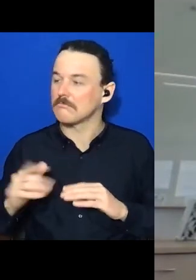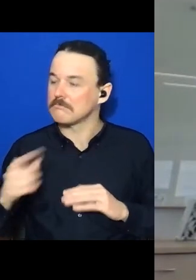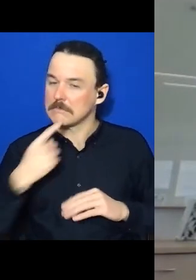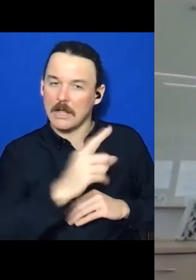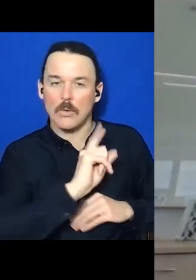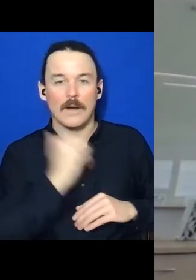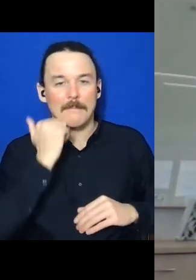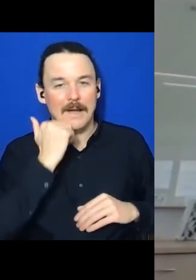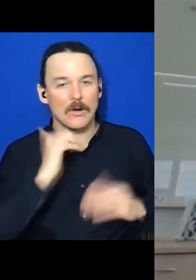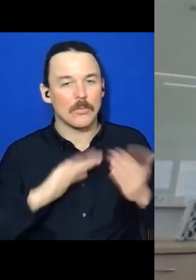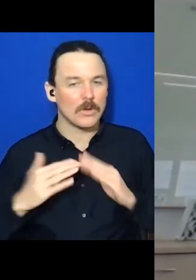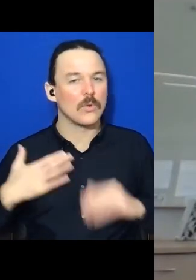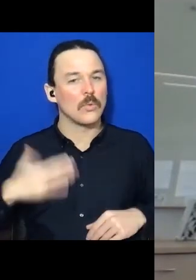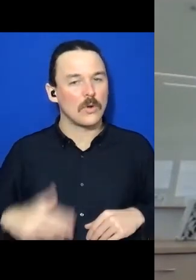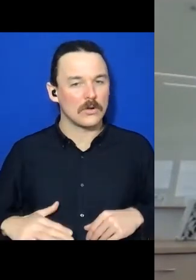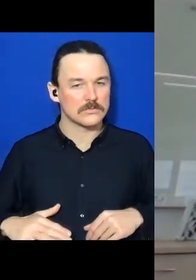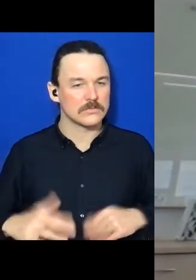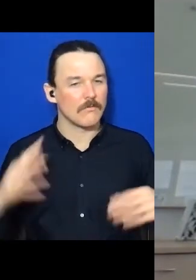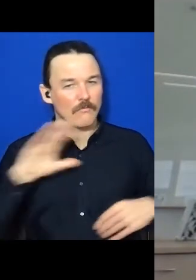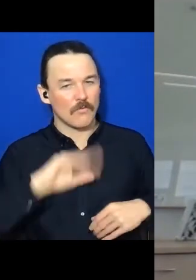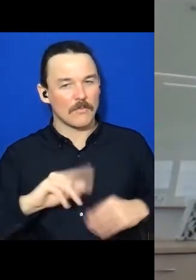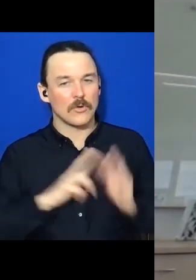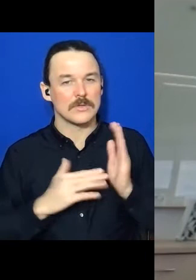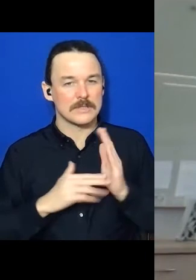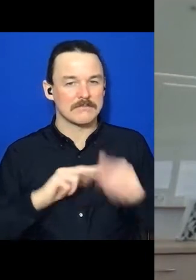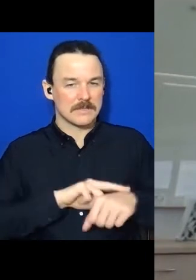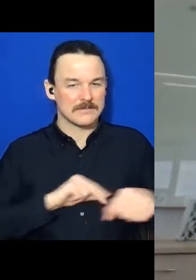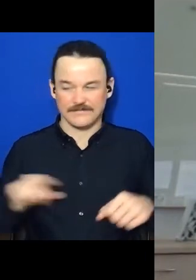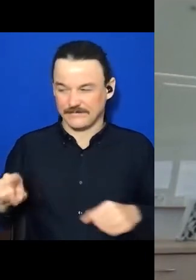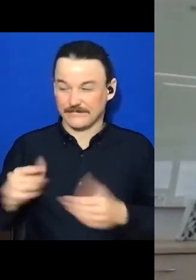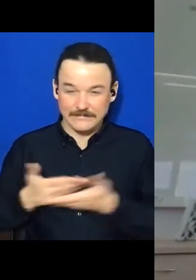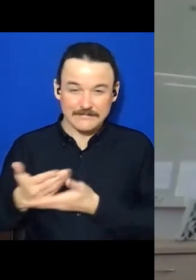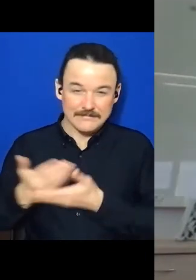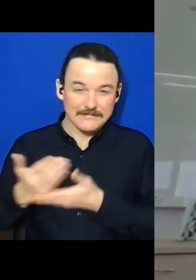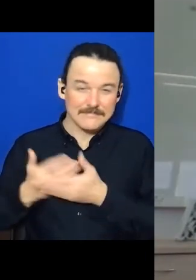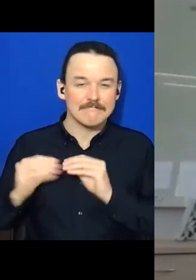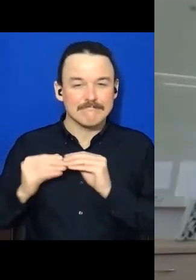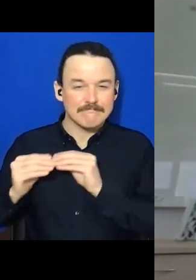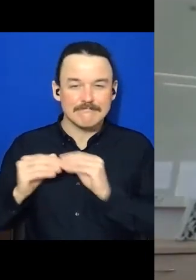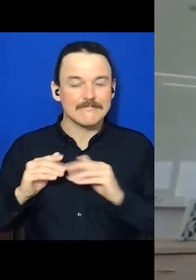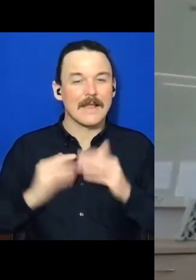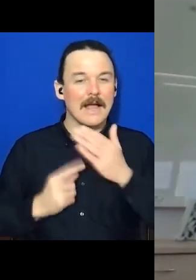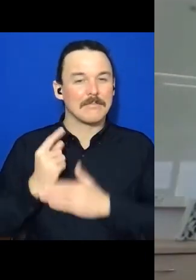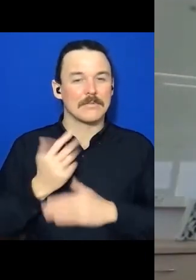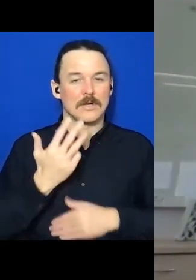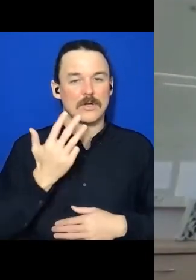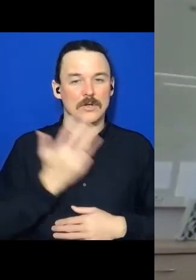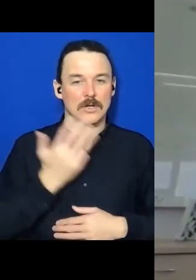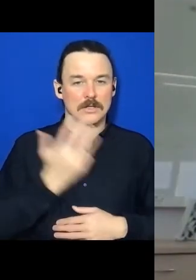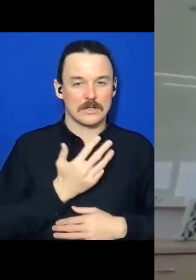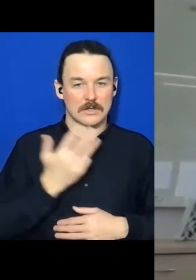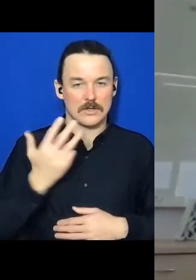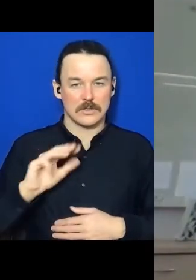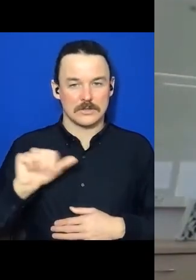mean, those were long conversations back in 1996, and trying to turn the culture of an organisation around was quite